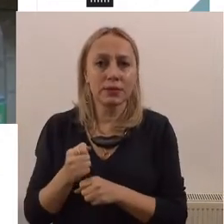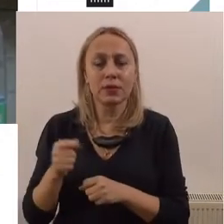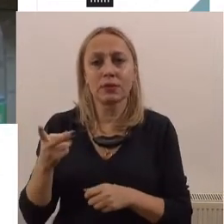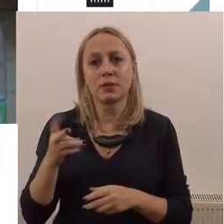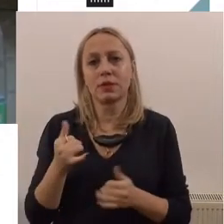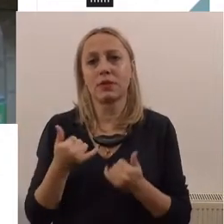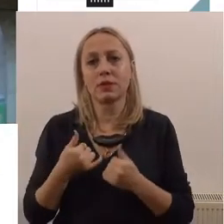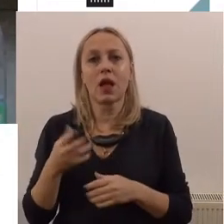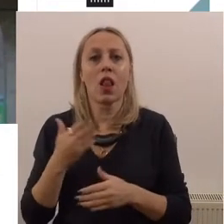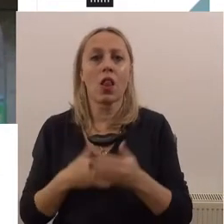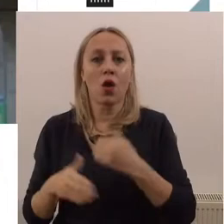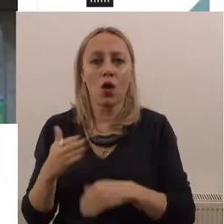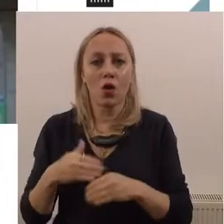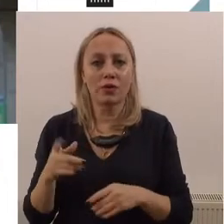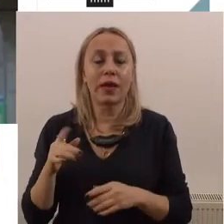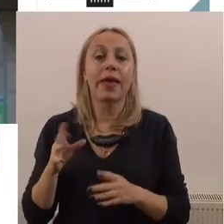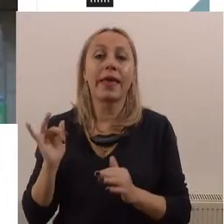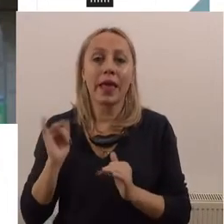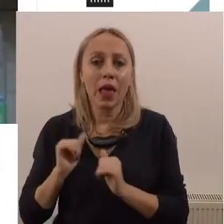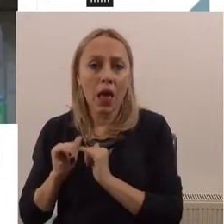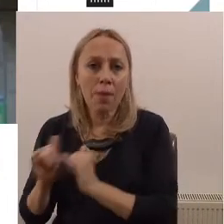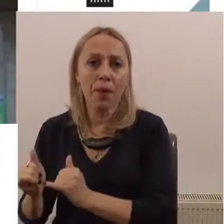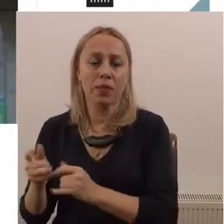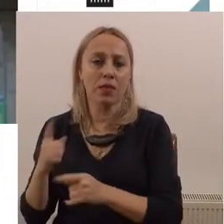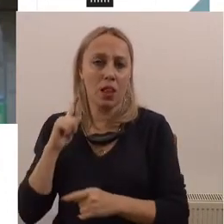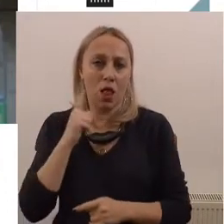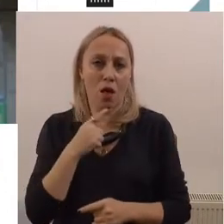our first tour